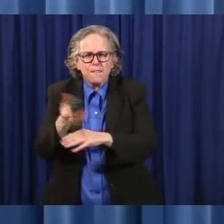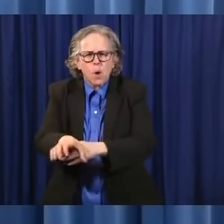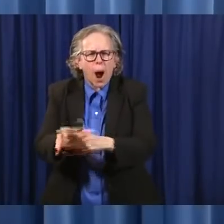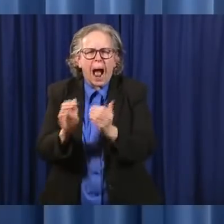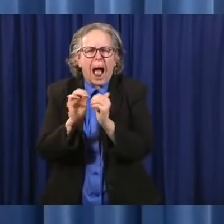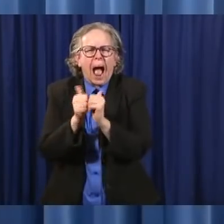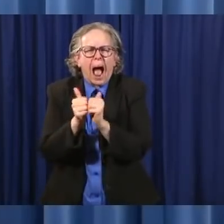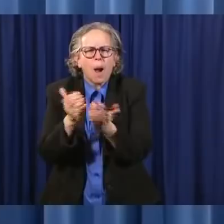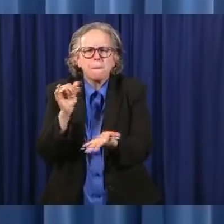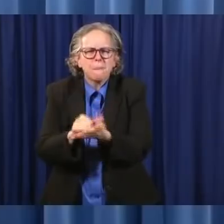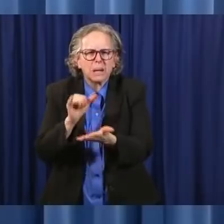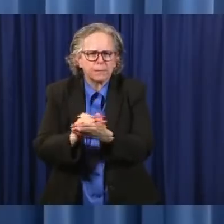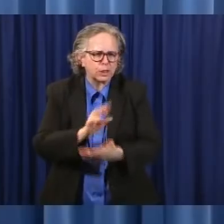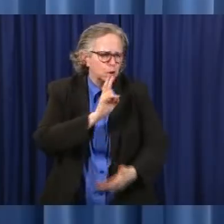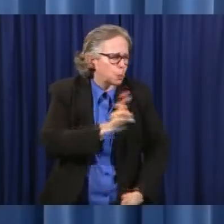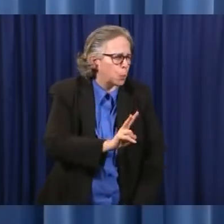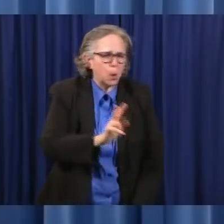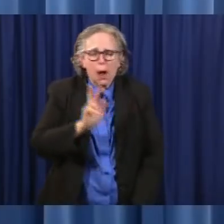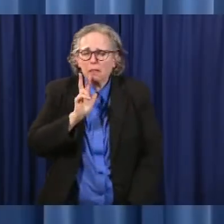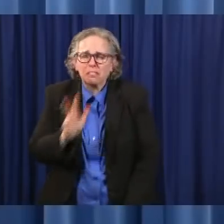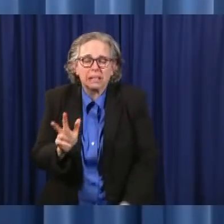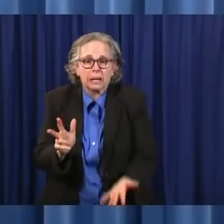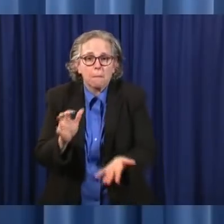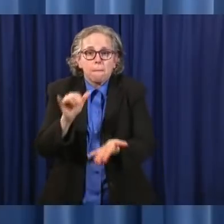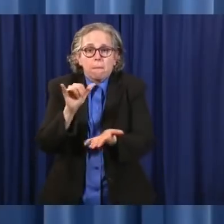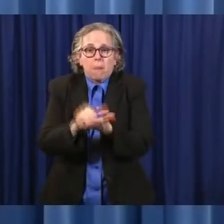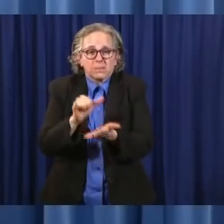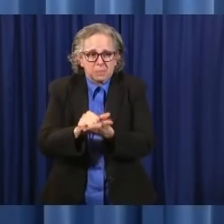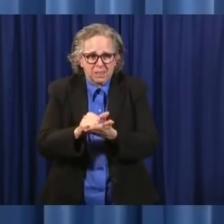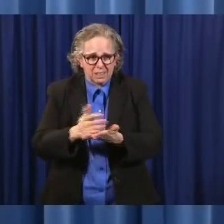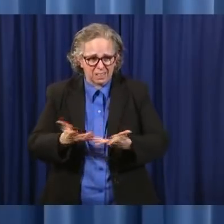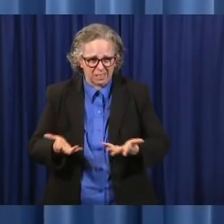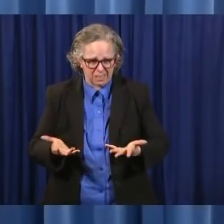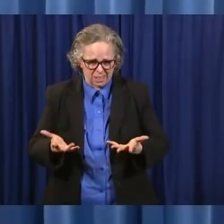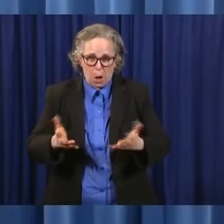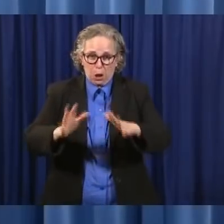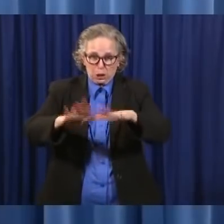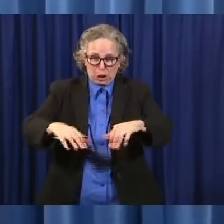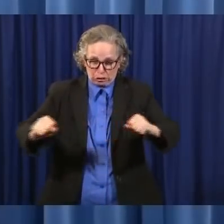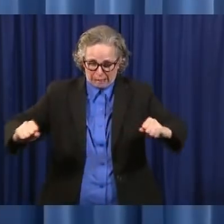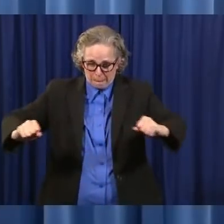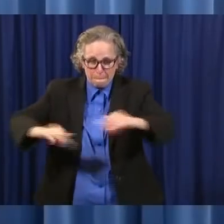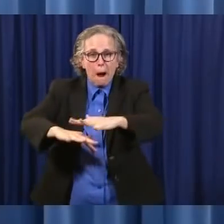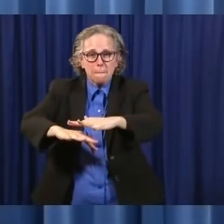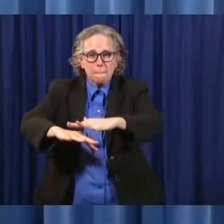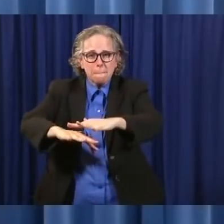4-year-old, and put them into a group setting,